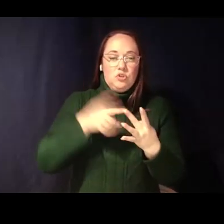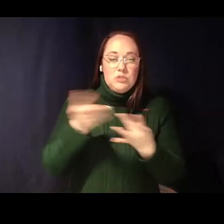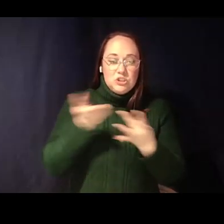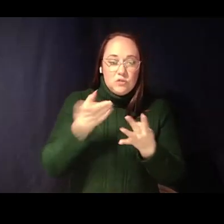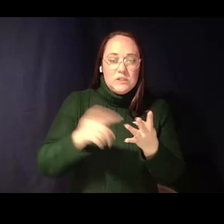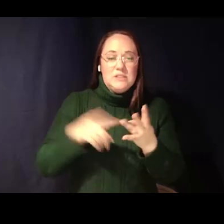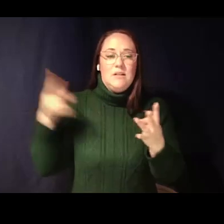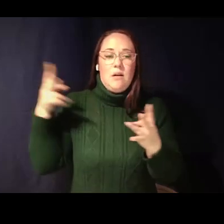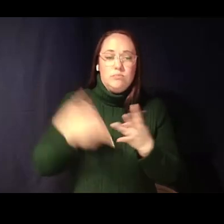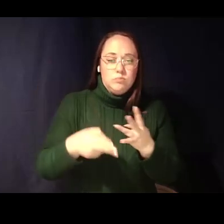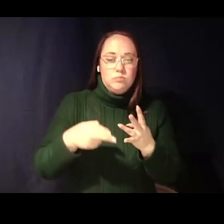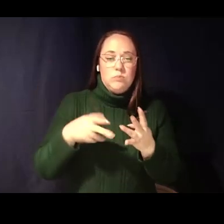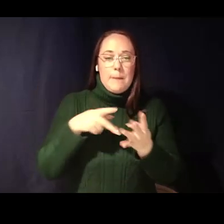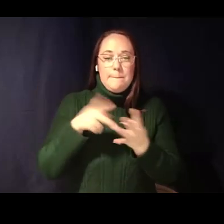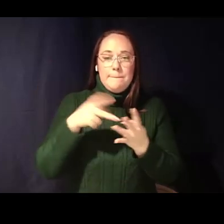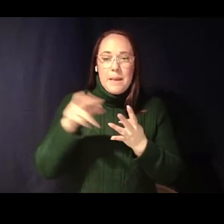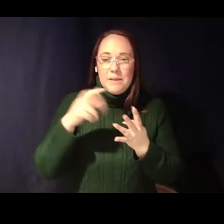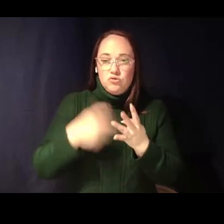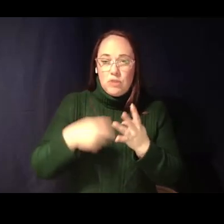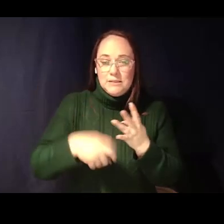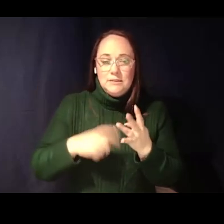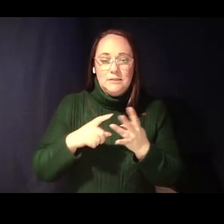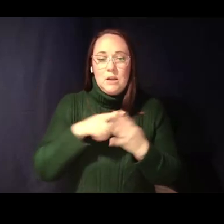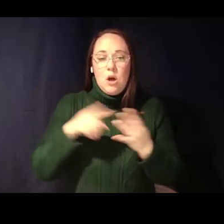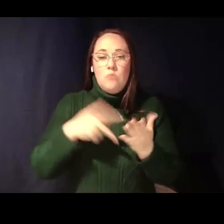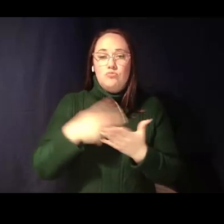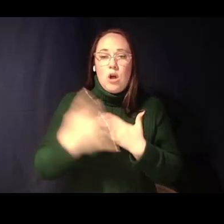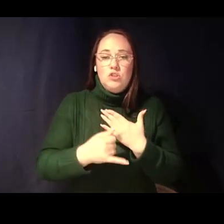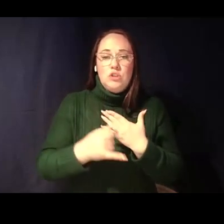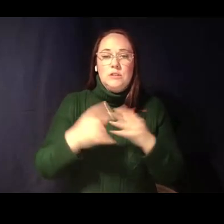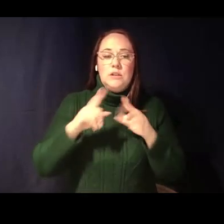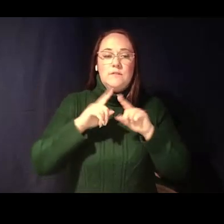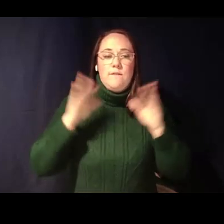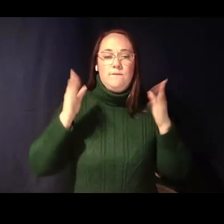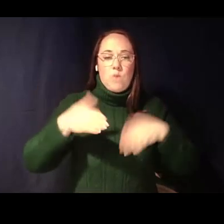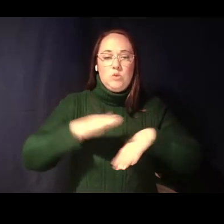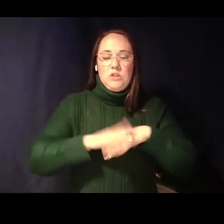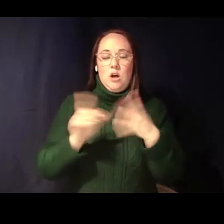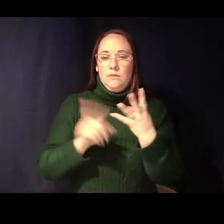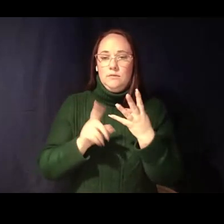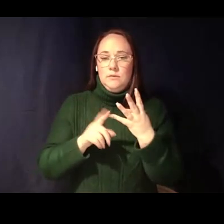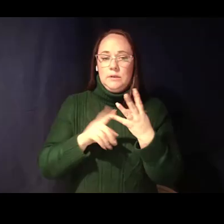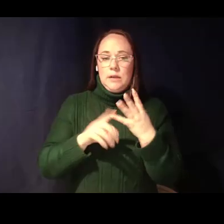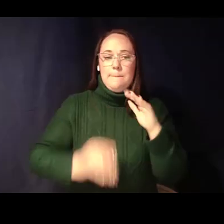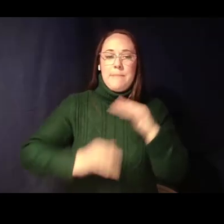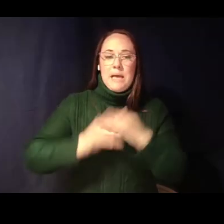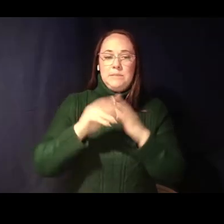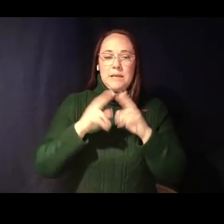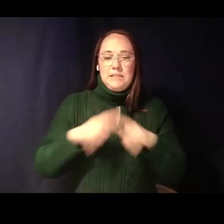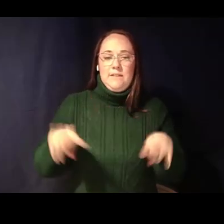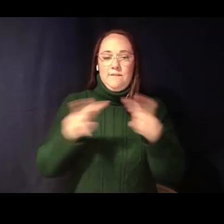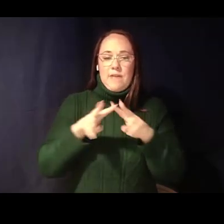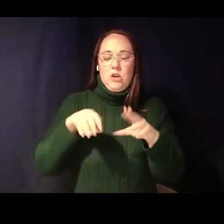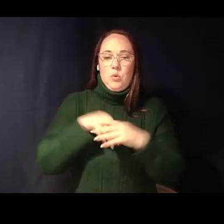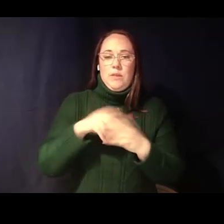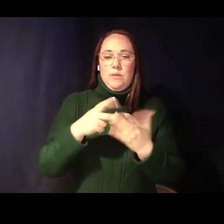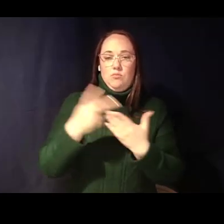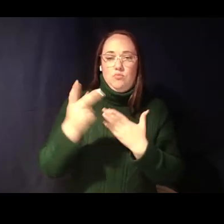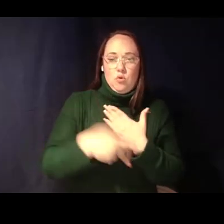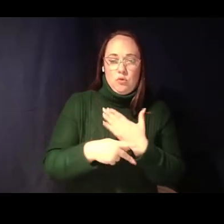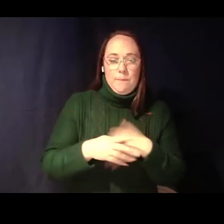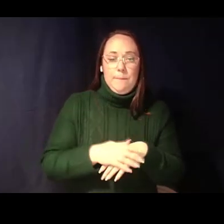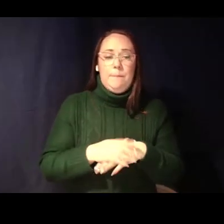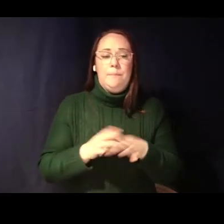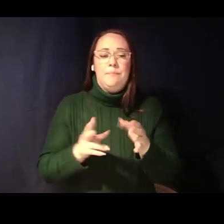payment rates. This project is focused on the fourth lever, which is maximizing value within the program. This requires getting